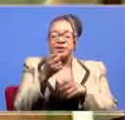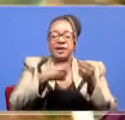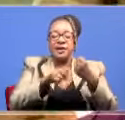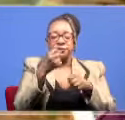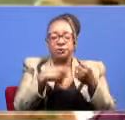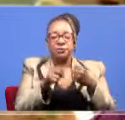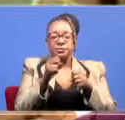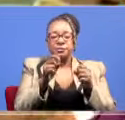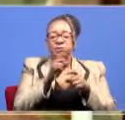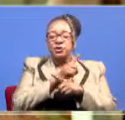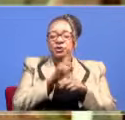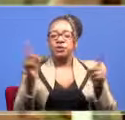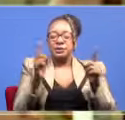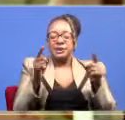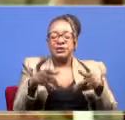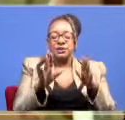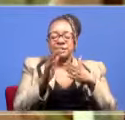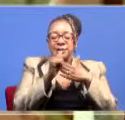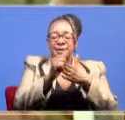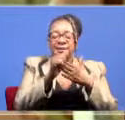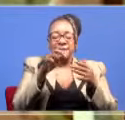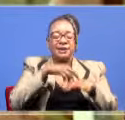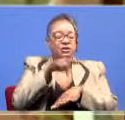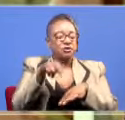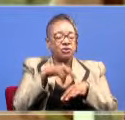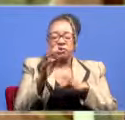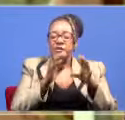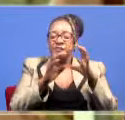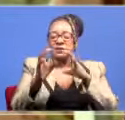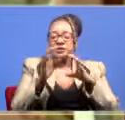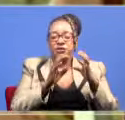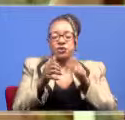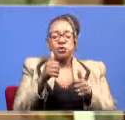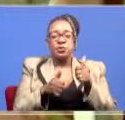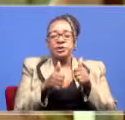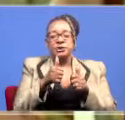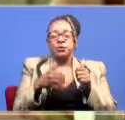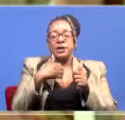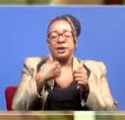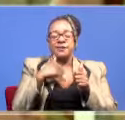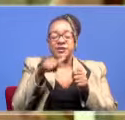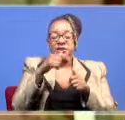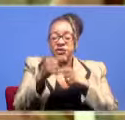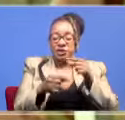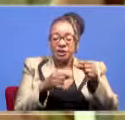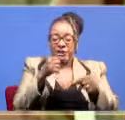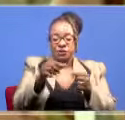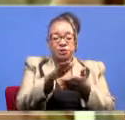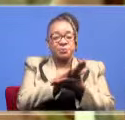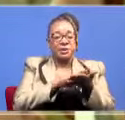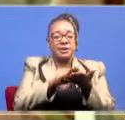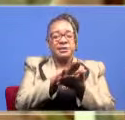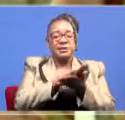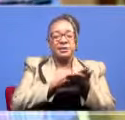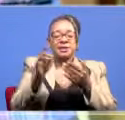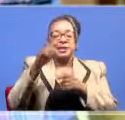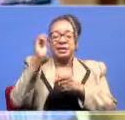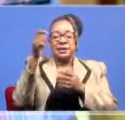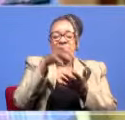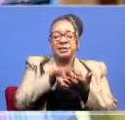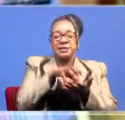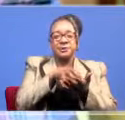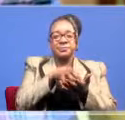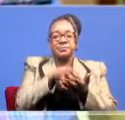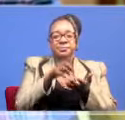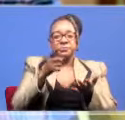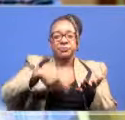a state-led national conversation, that will restore this generation's faith in the Kenyan state. We are very